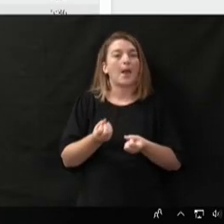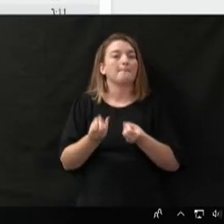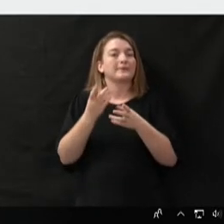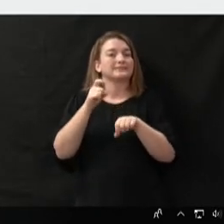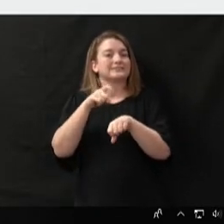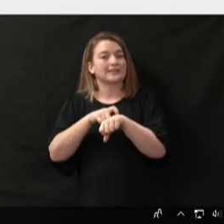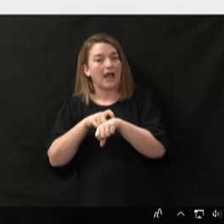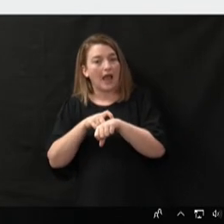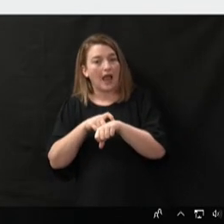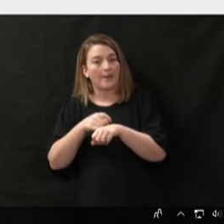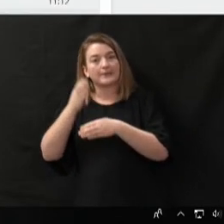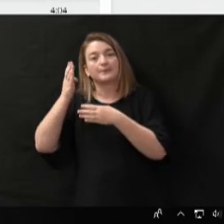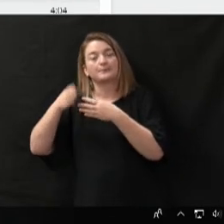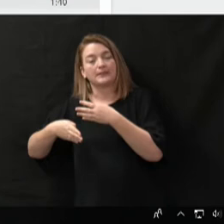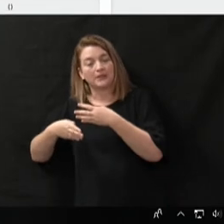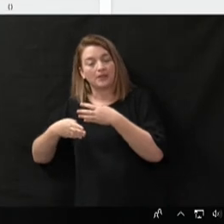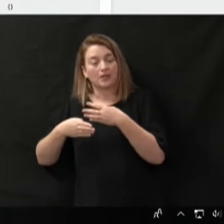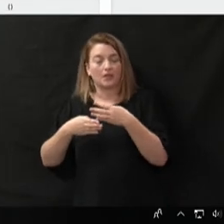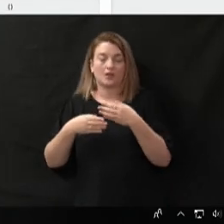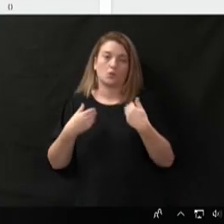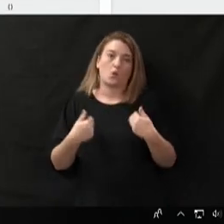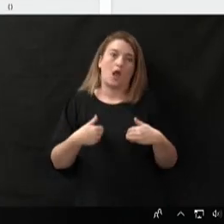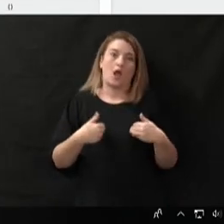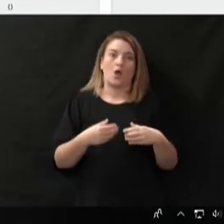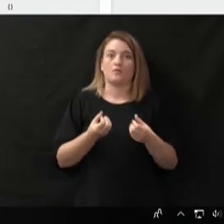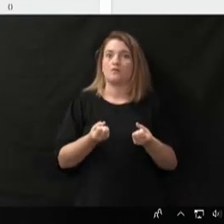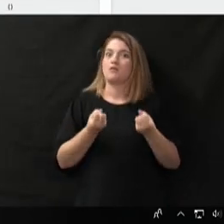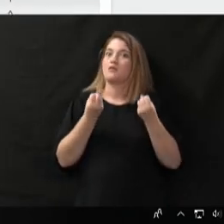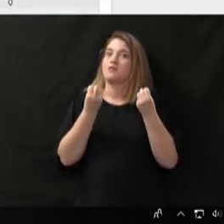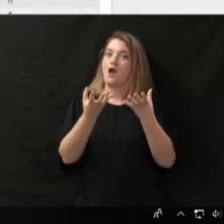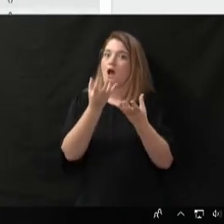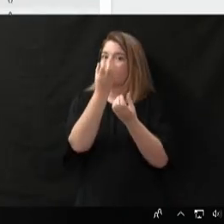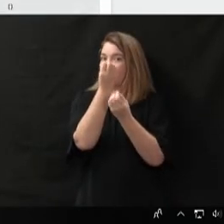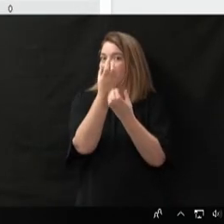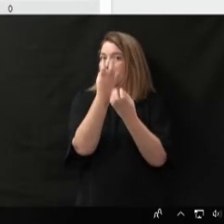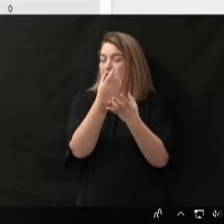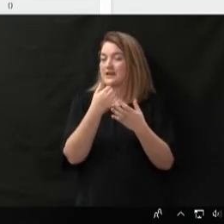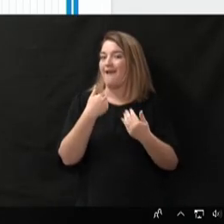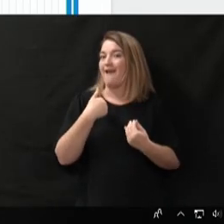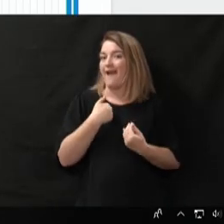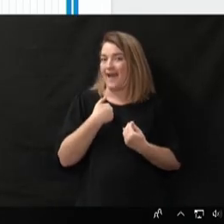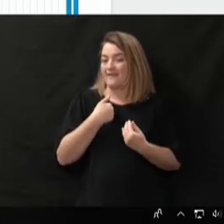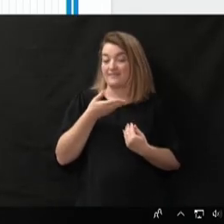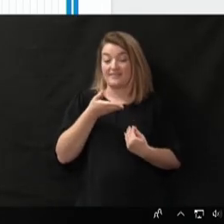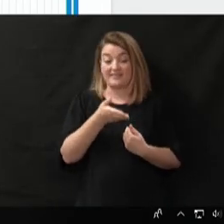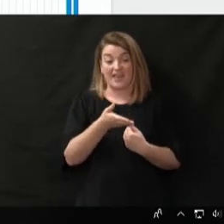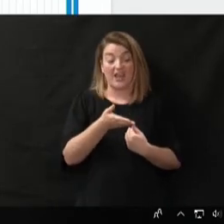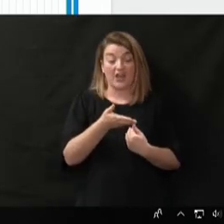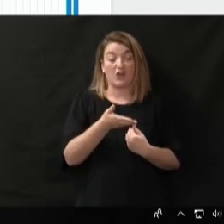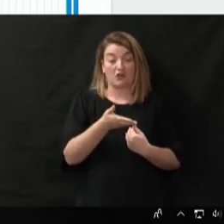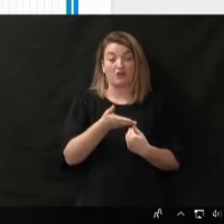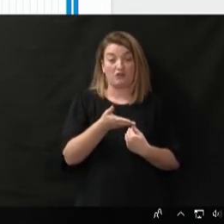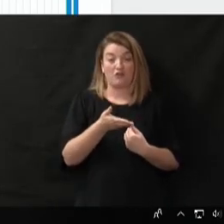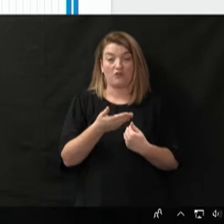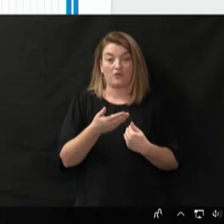lot of information on here that I can get as a teacher. Now, somebody else asked,